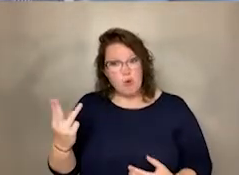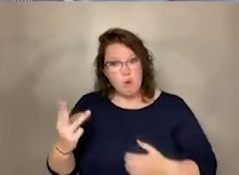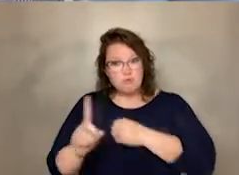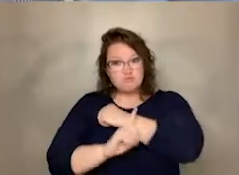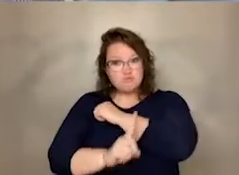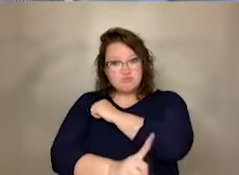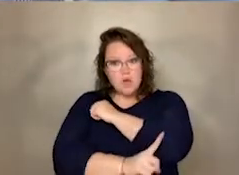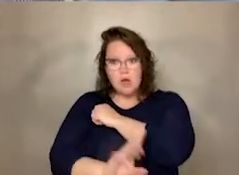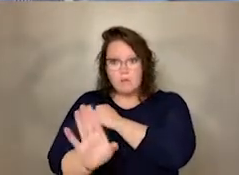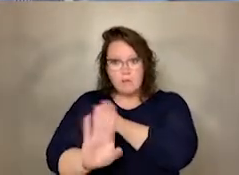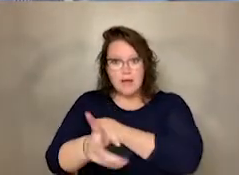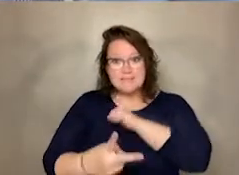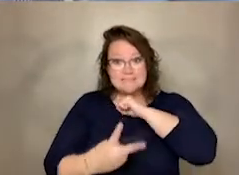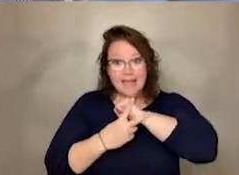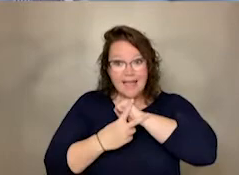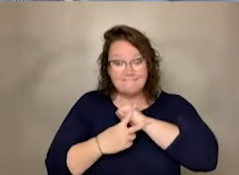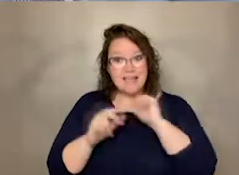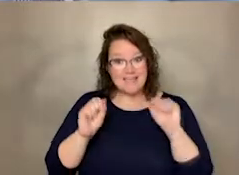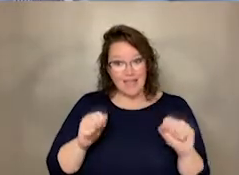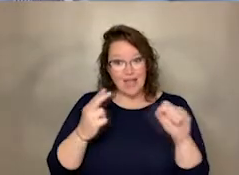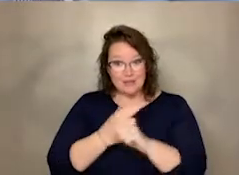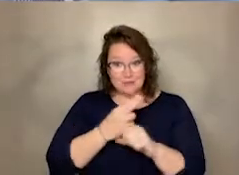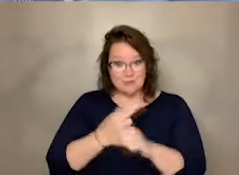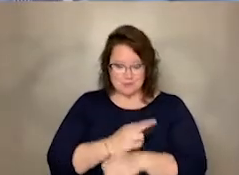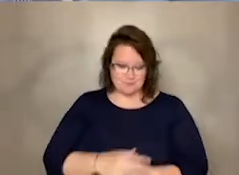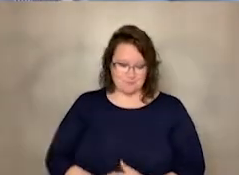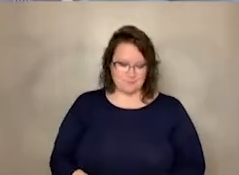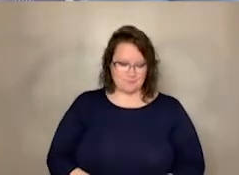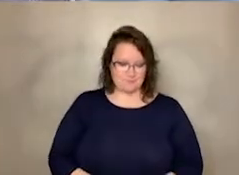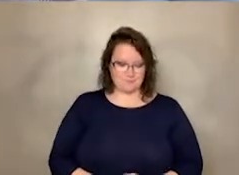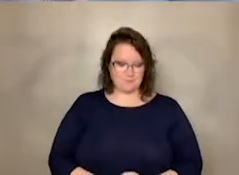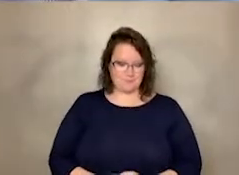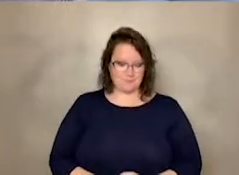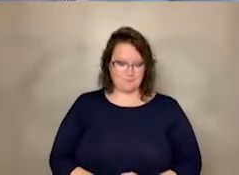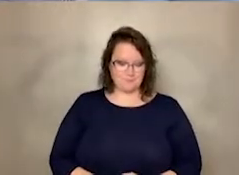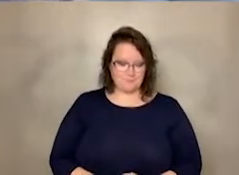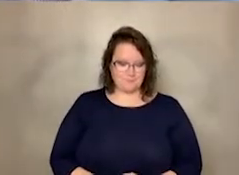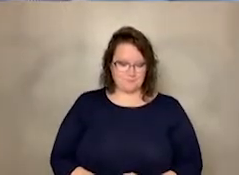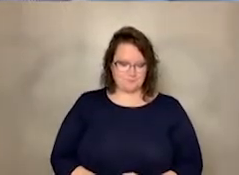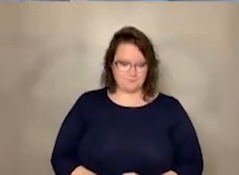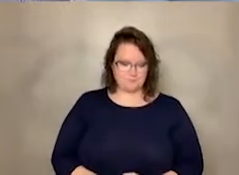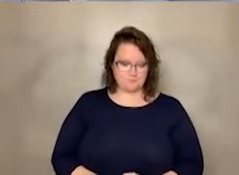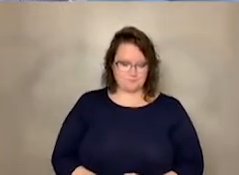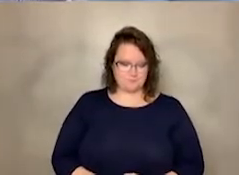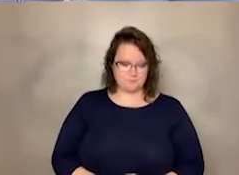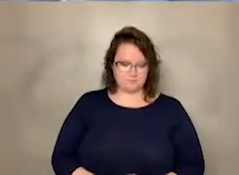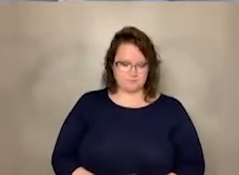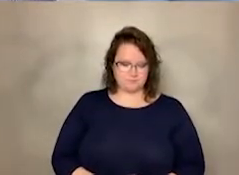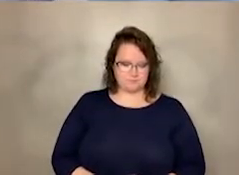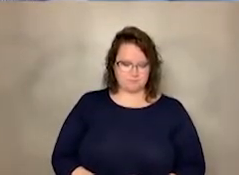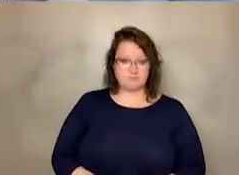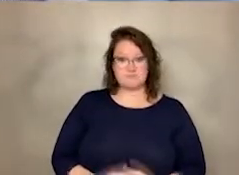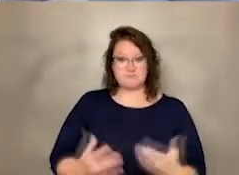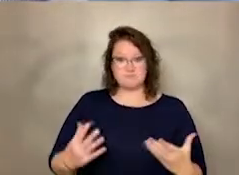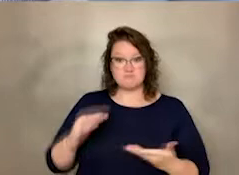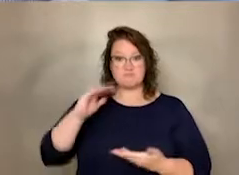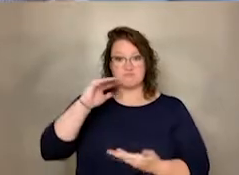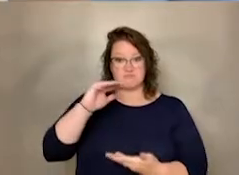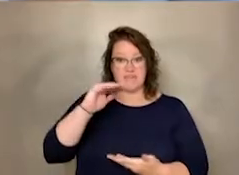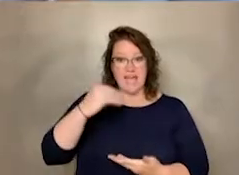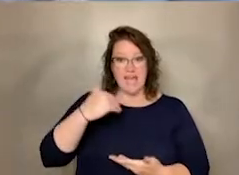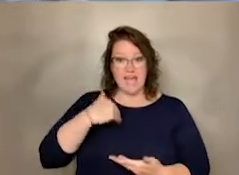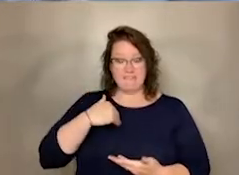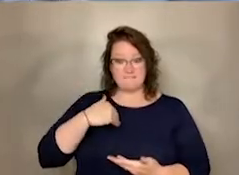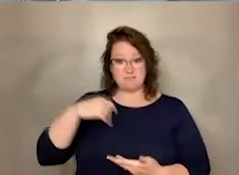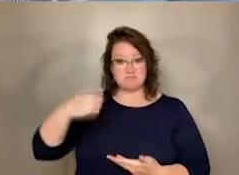stuff that you can do with these things. So let me show you. First, there are kind of like two different sides to these instruments. There's